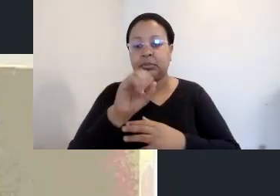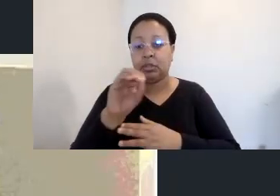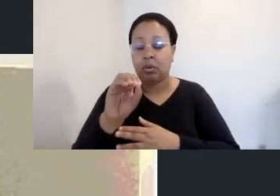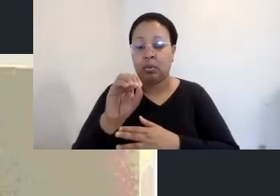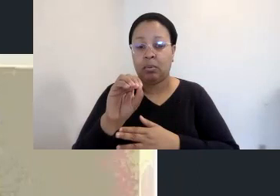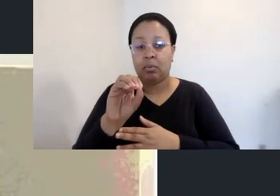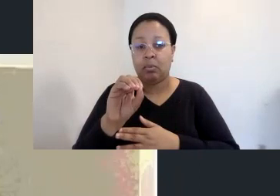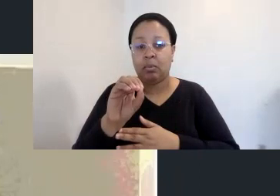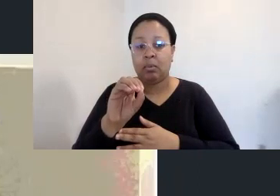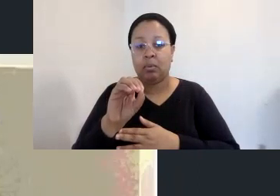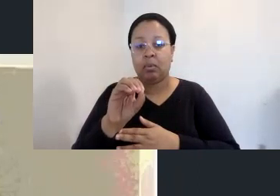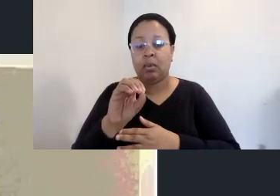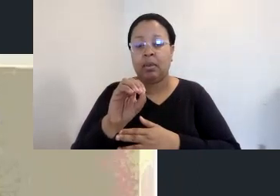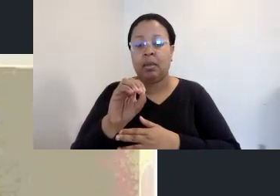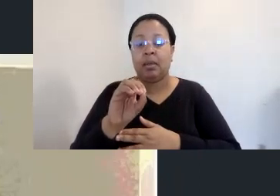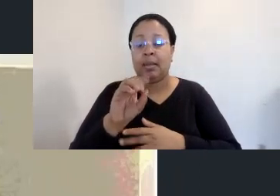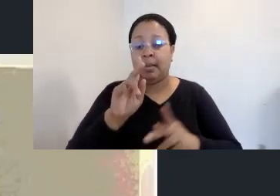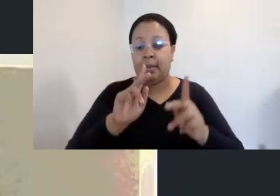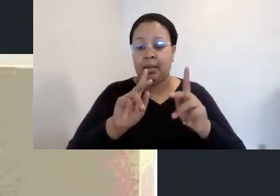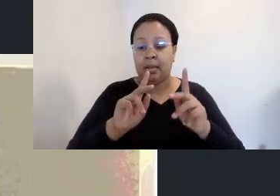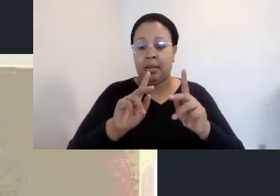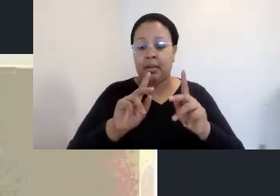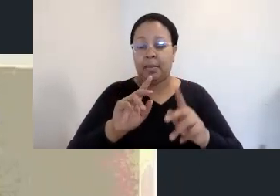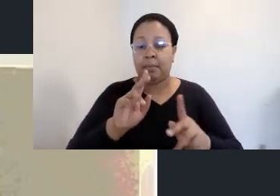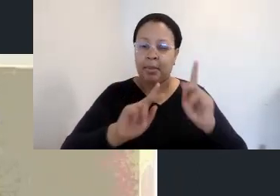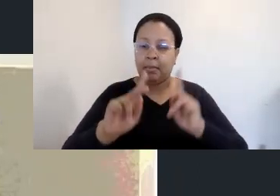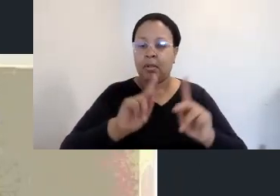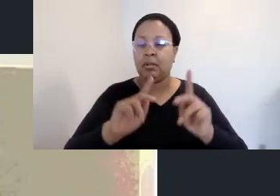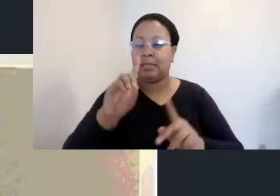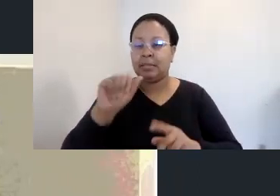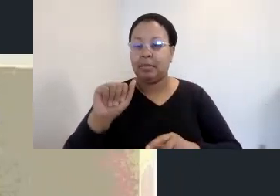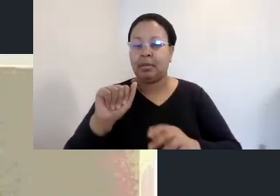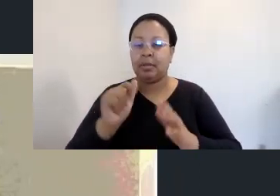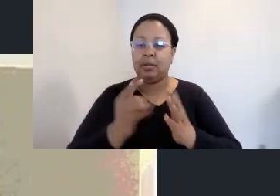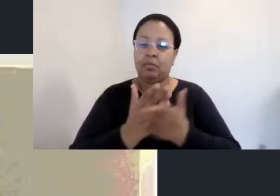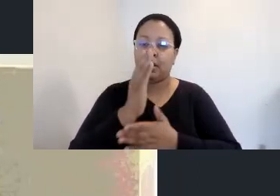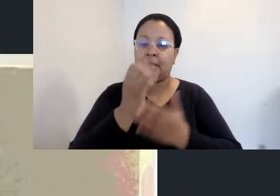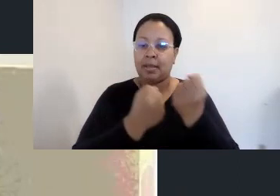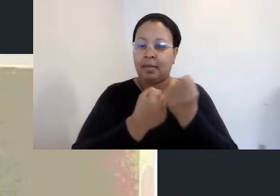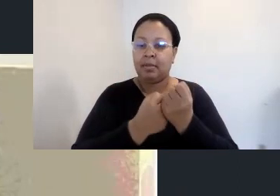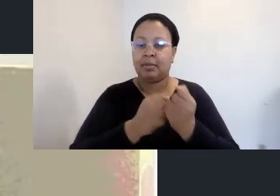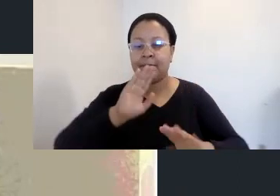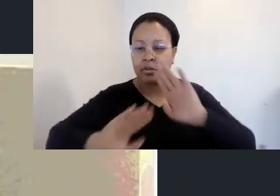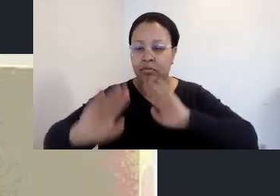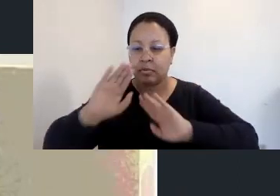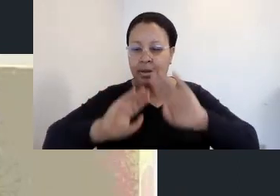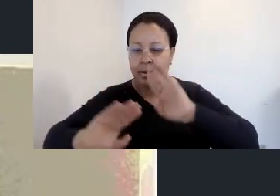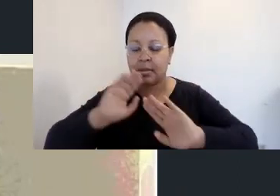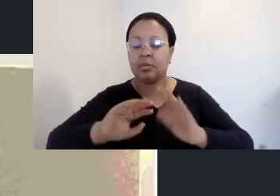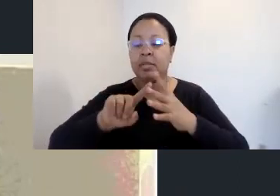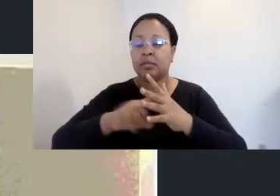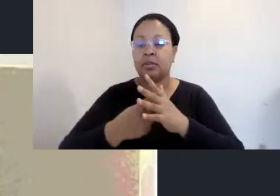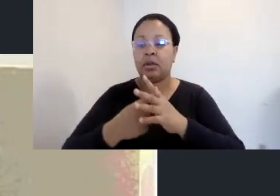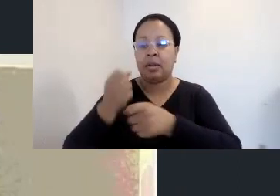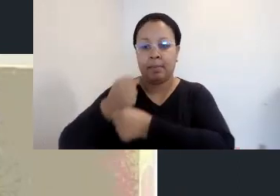this, frustrated disability rights advocates started protesting. It really started in